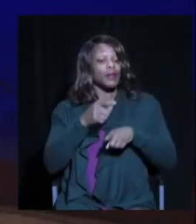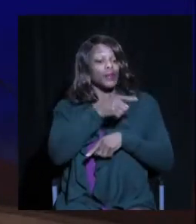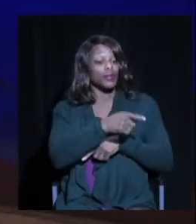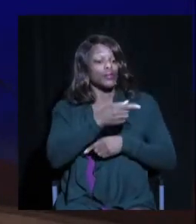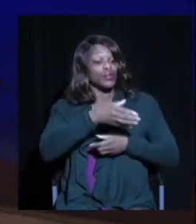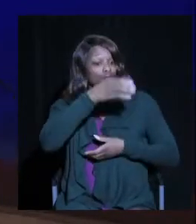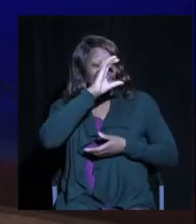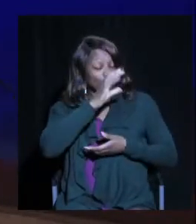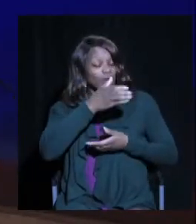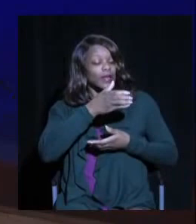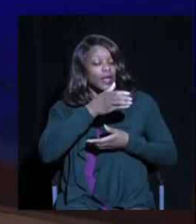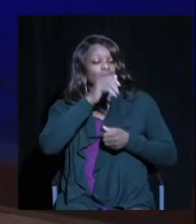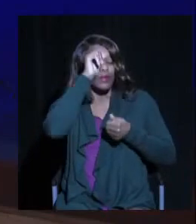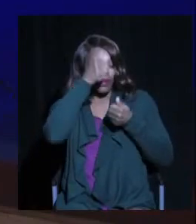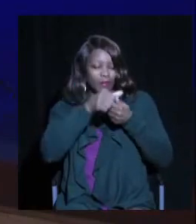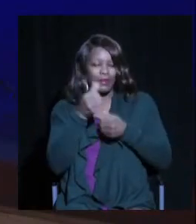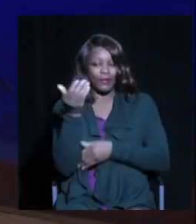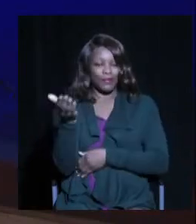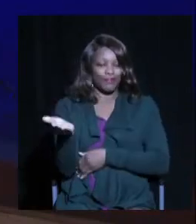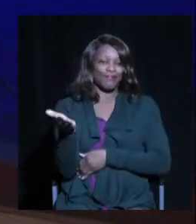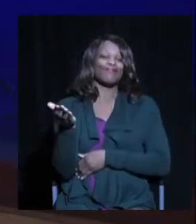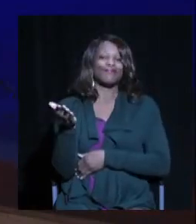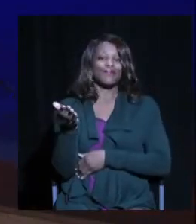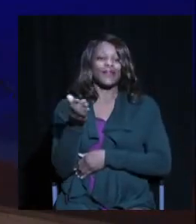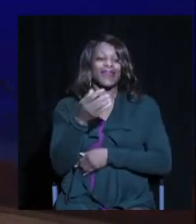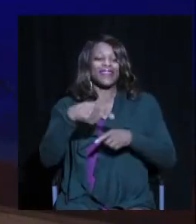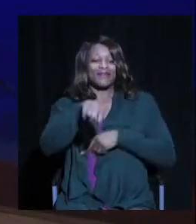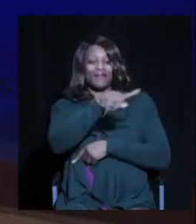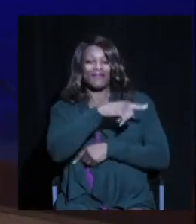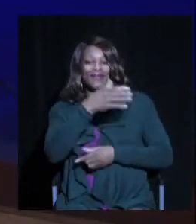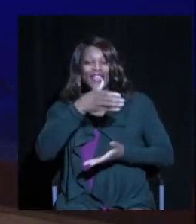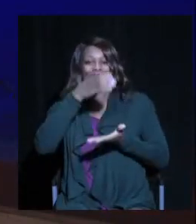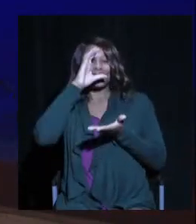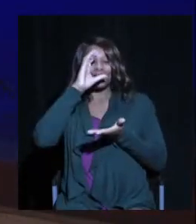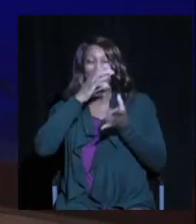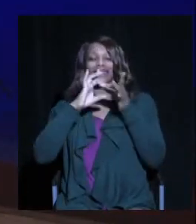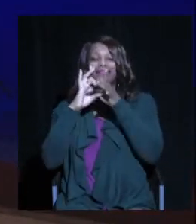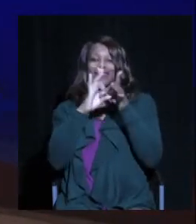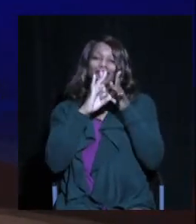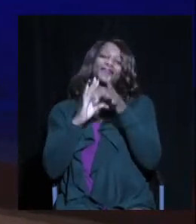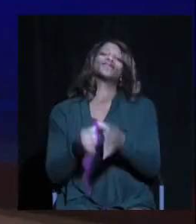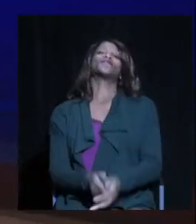drink it, do it in remembrance of me." And they drank together.